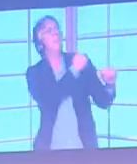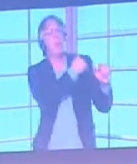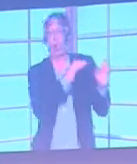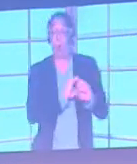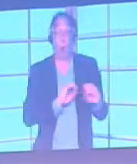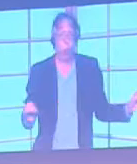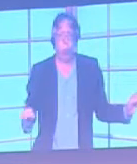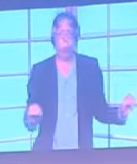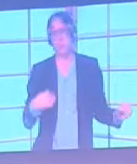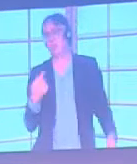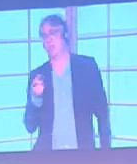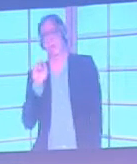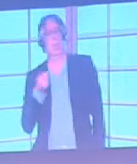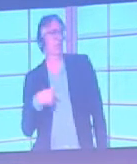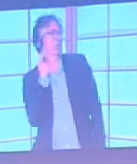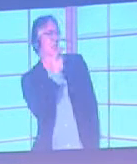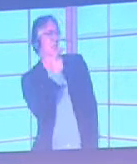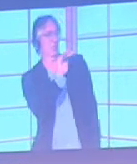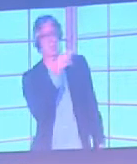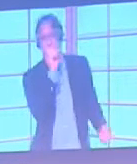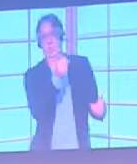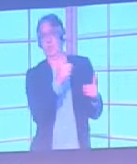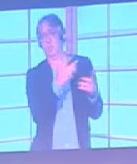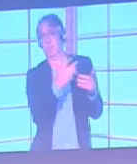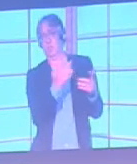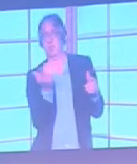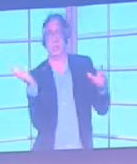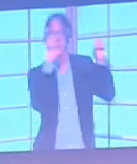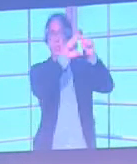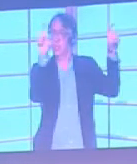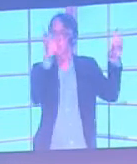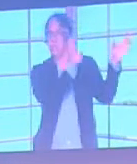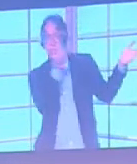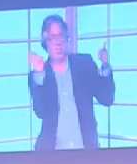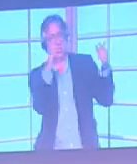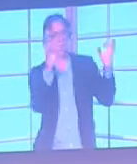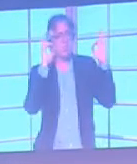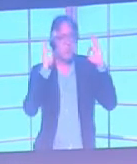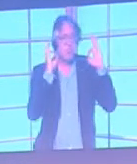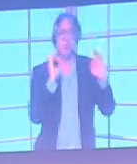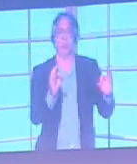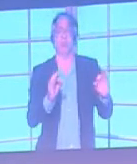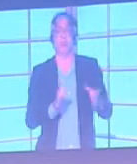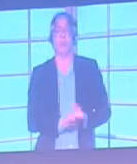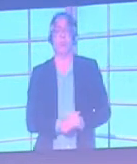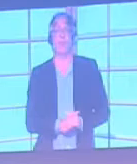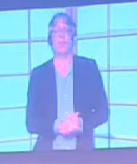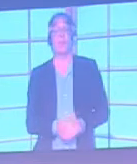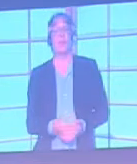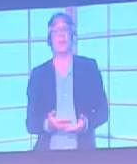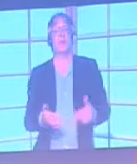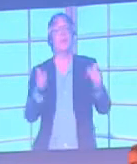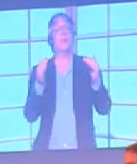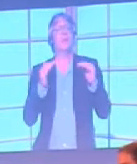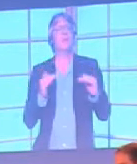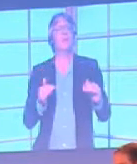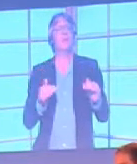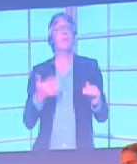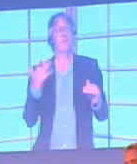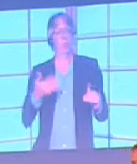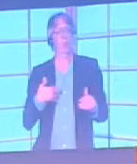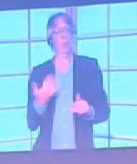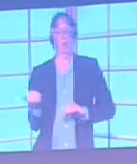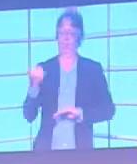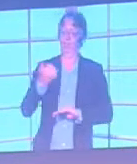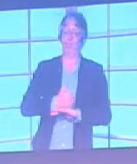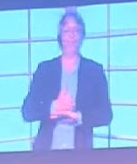I was mentioning before, stewards, so all workforce will be trained within a generic e-learning module to